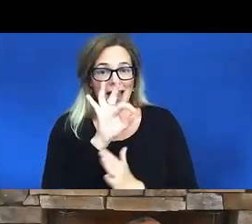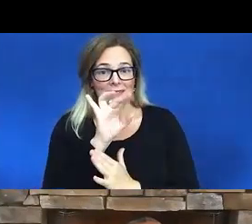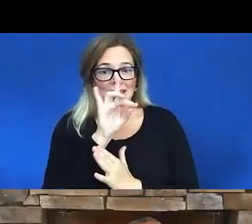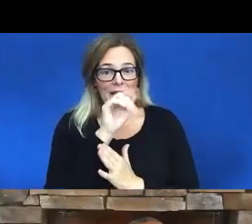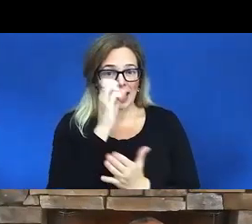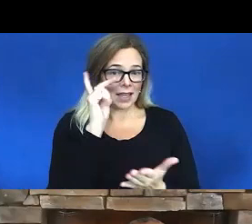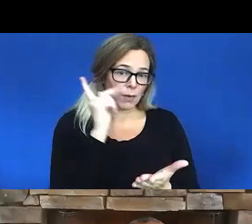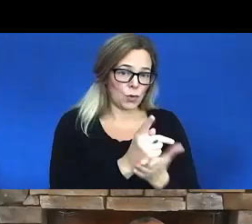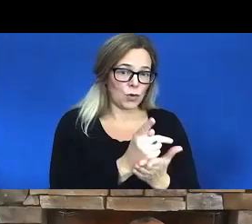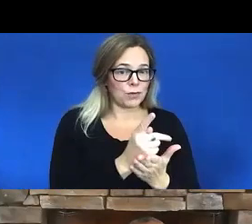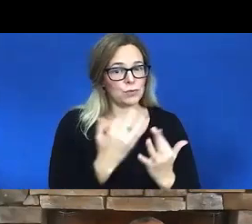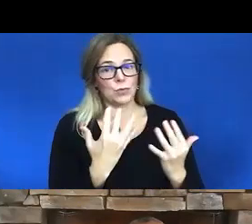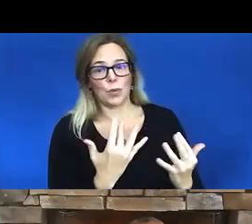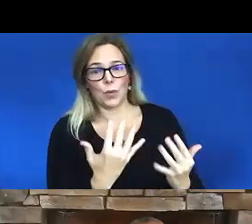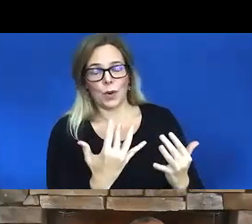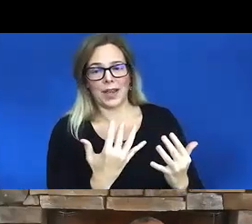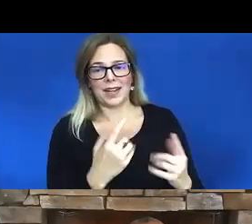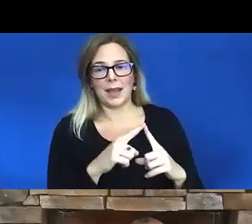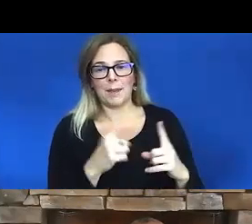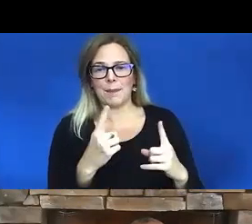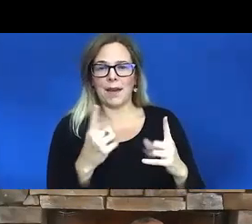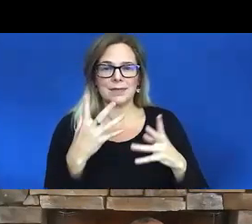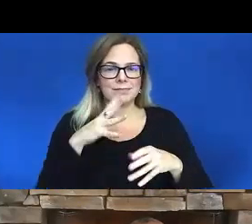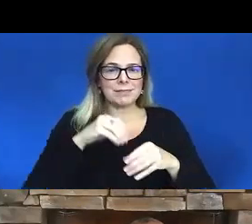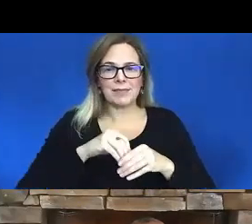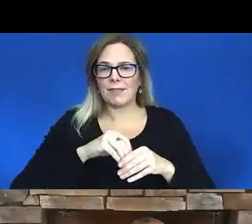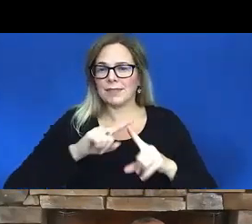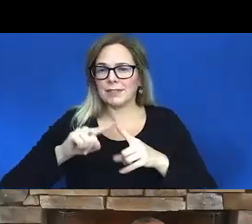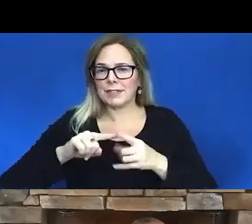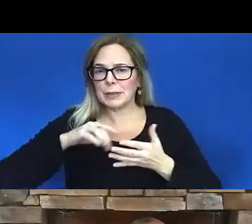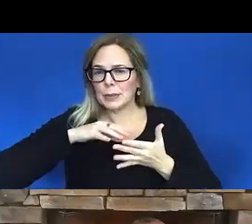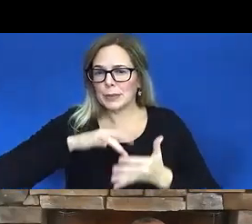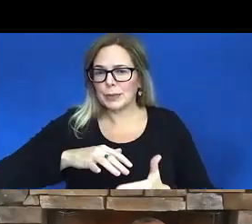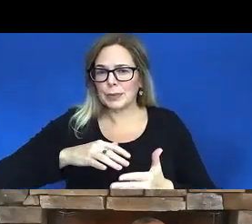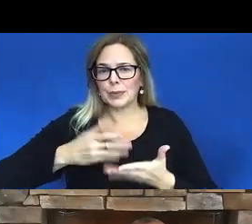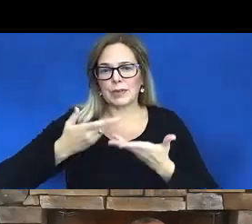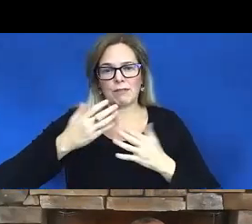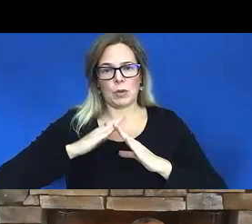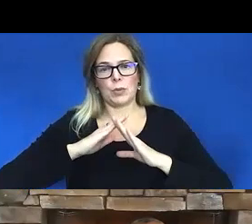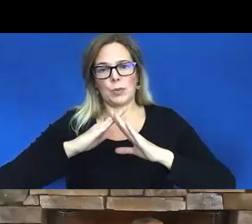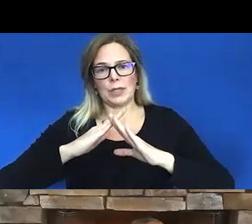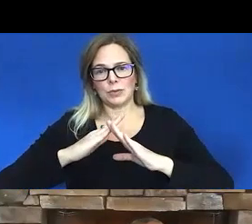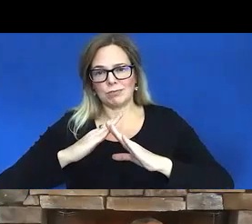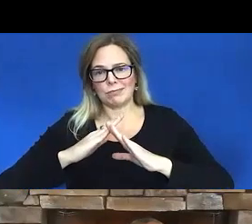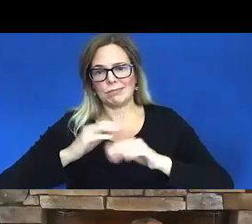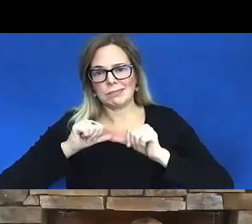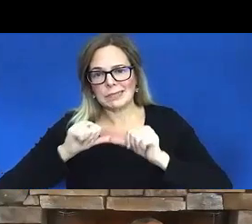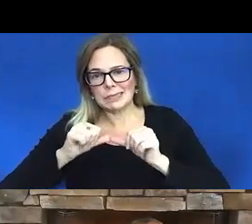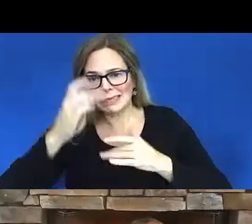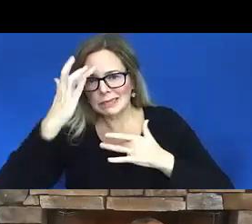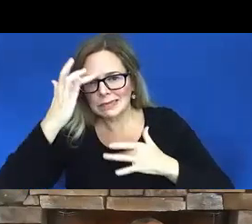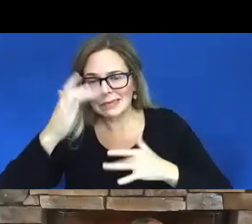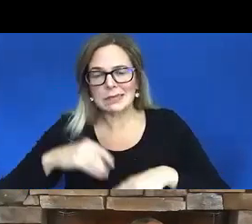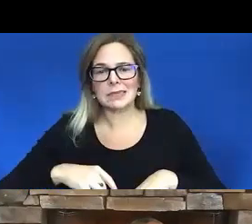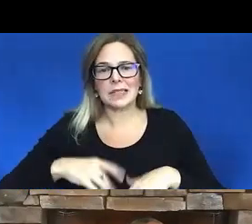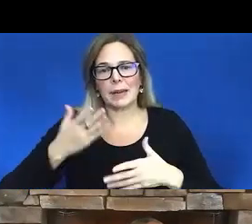clinical studies with decreased risk of progression to severe disease that might require hospitalization. The